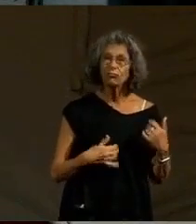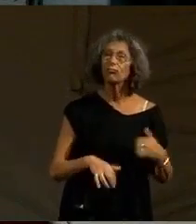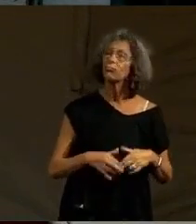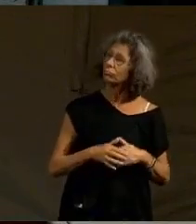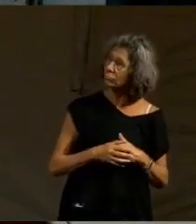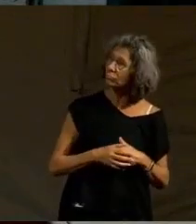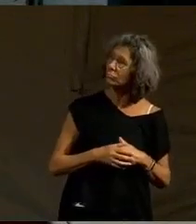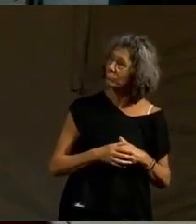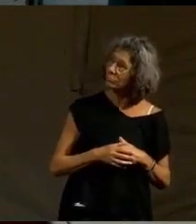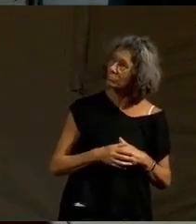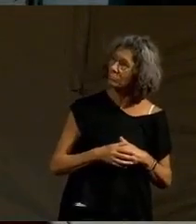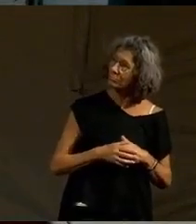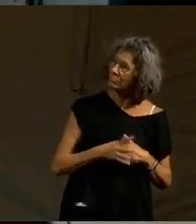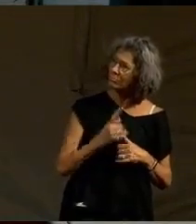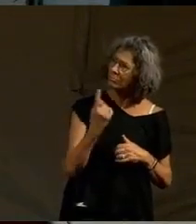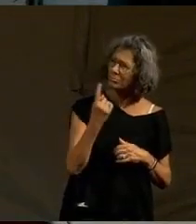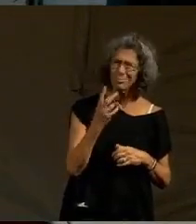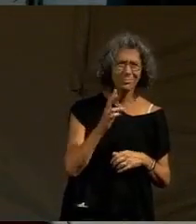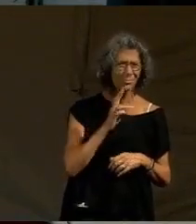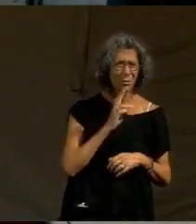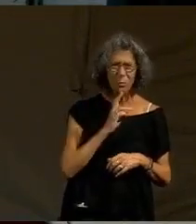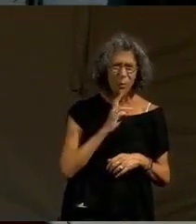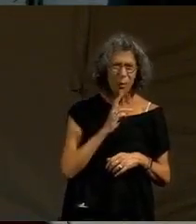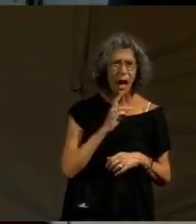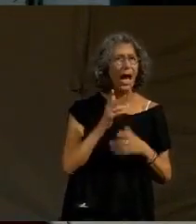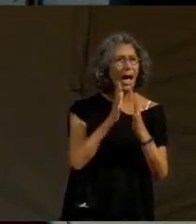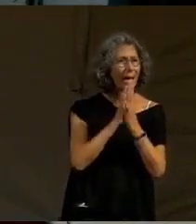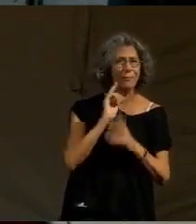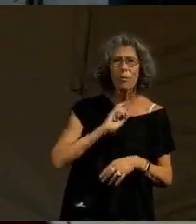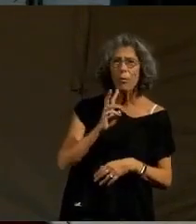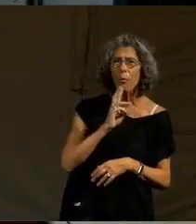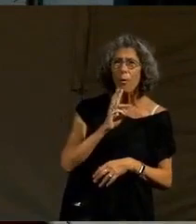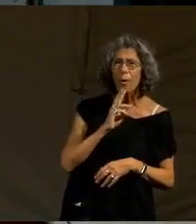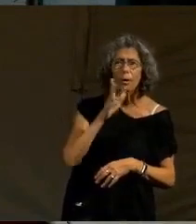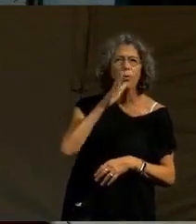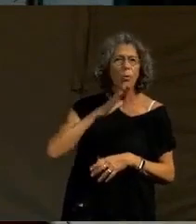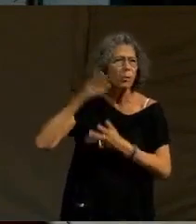Hey, you know that woman brought me gasoline.